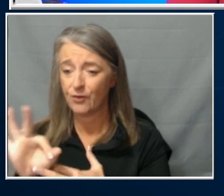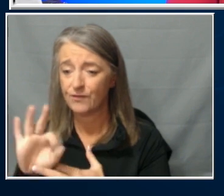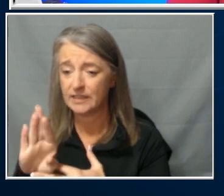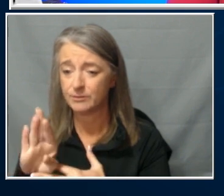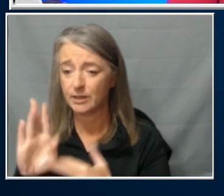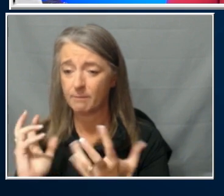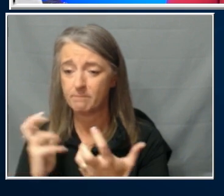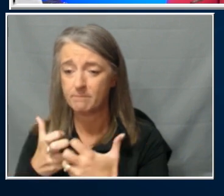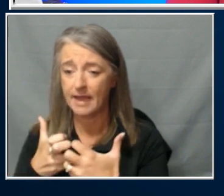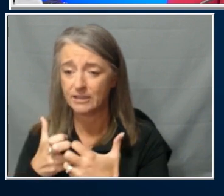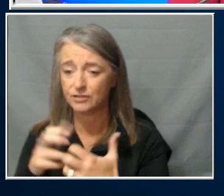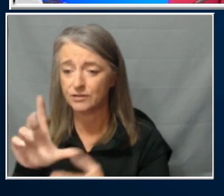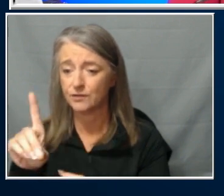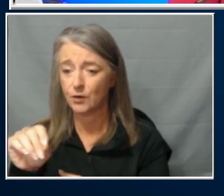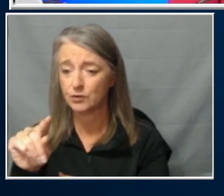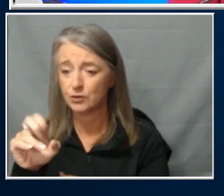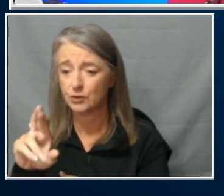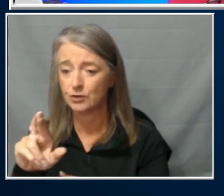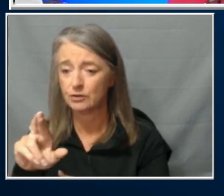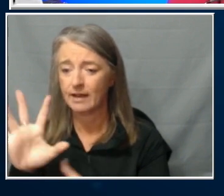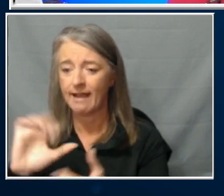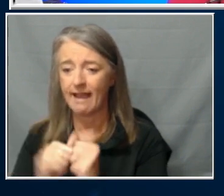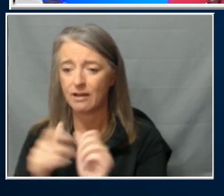it like just reconnecting with your brother?